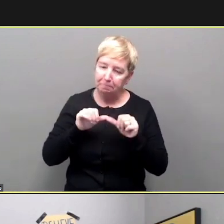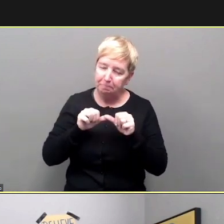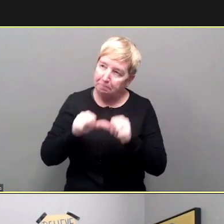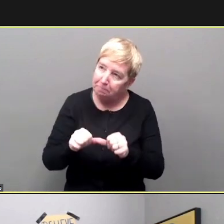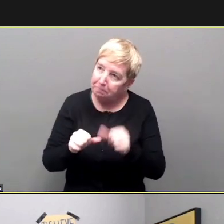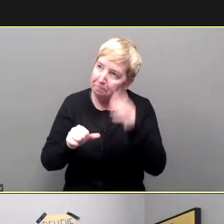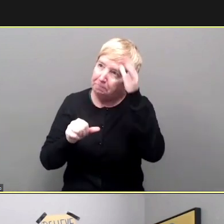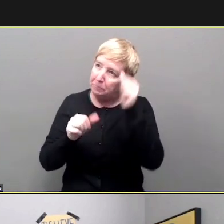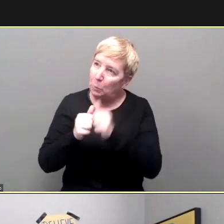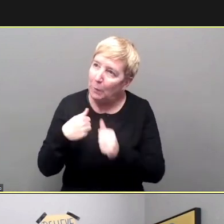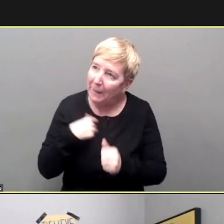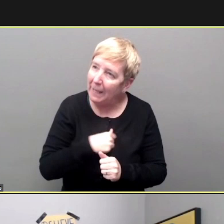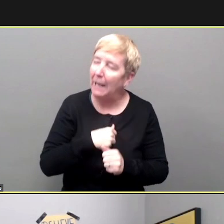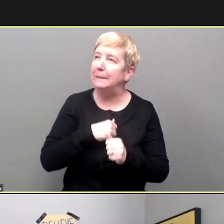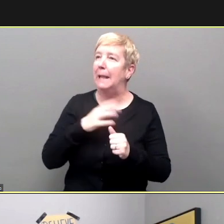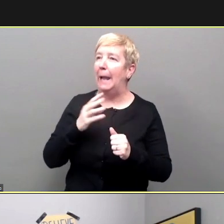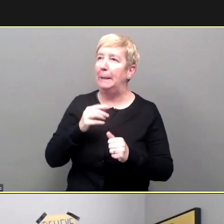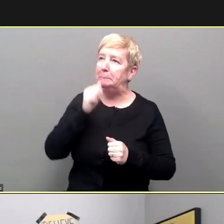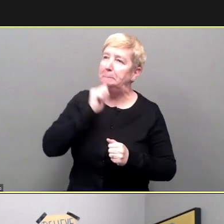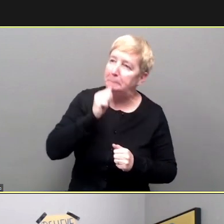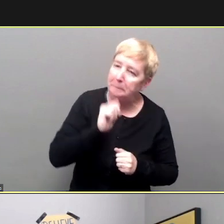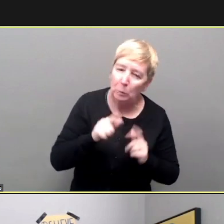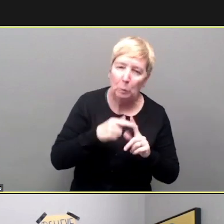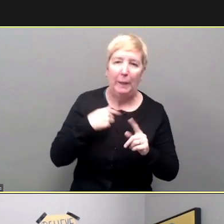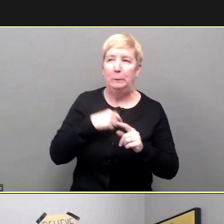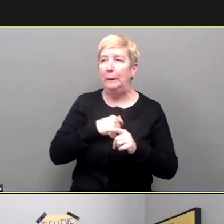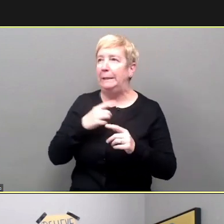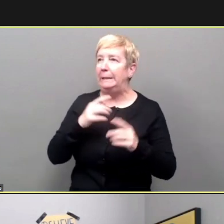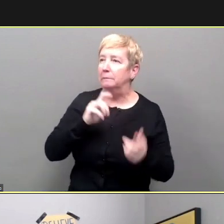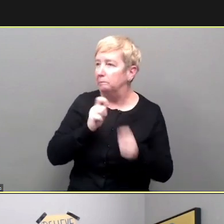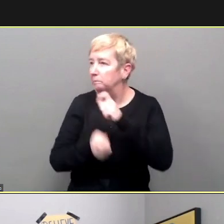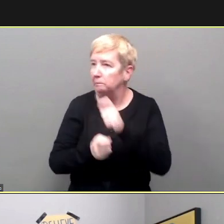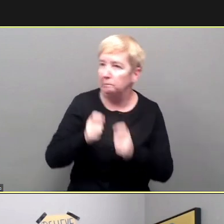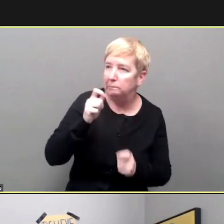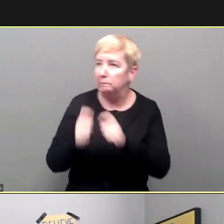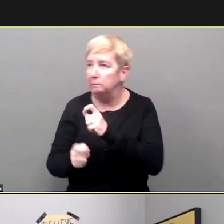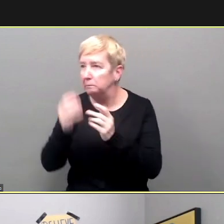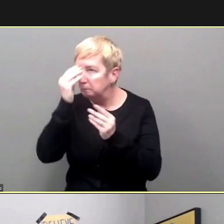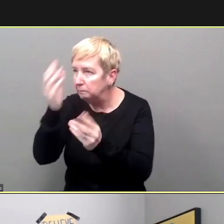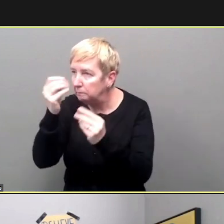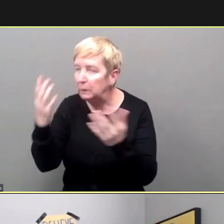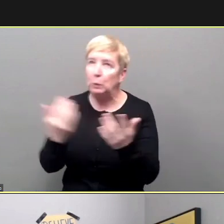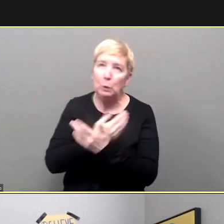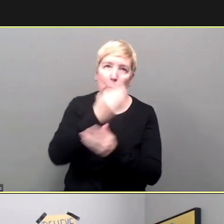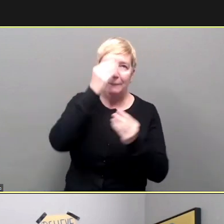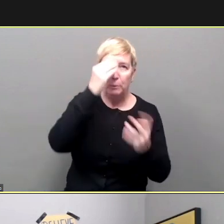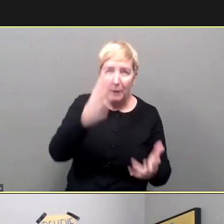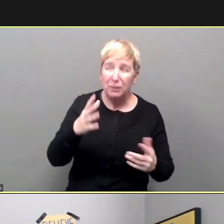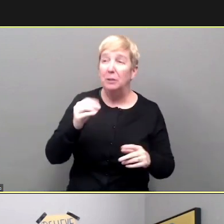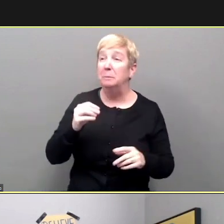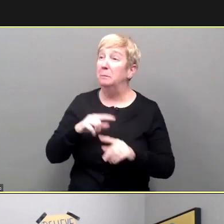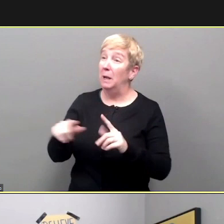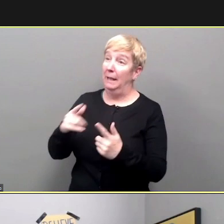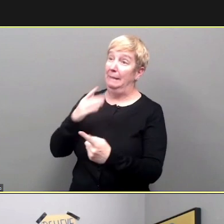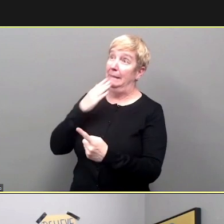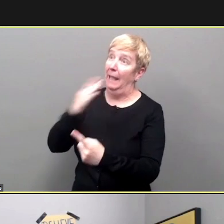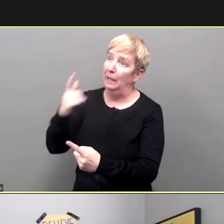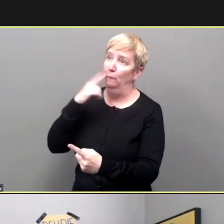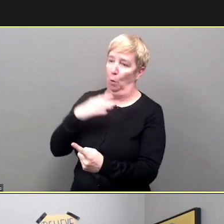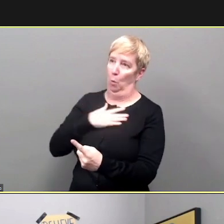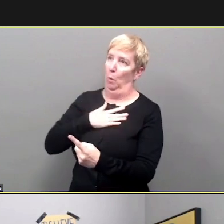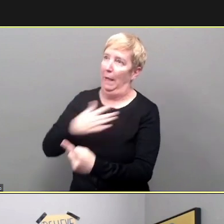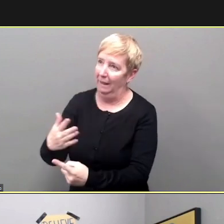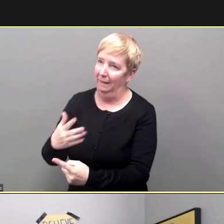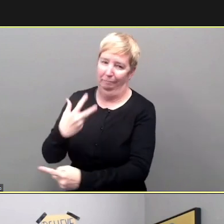and go with all the changes and new things that we're finding out, and yeah, the willingness to get vaccinated. Thank you, and to help keep